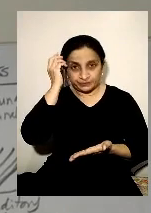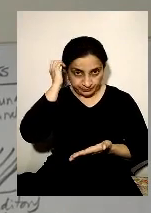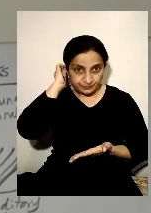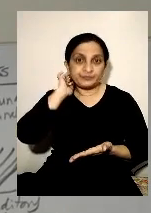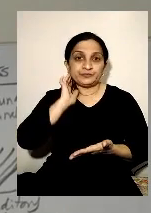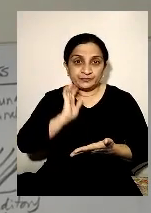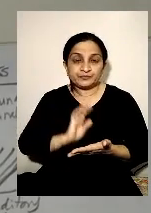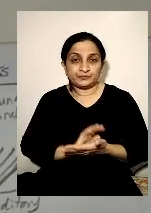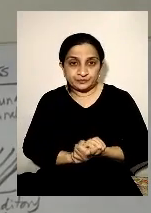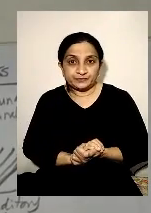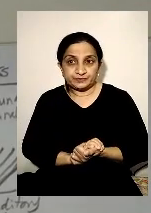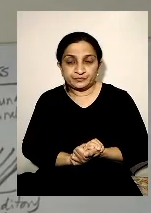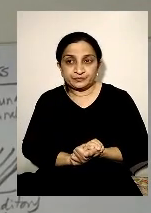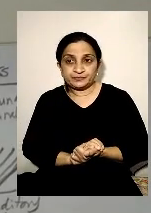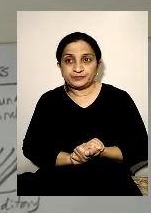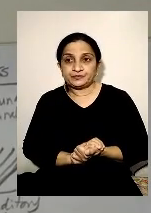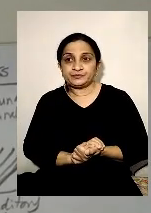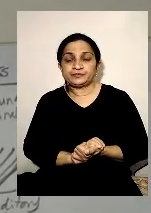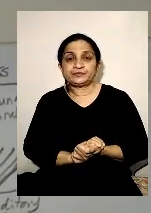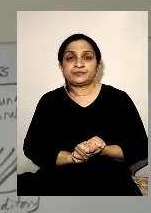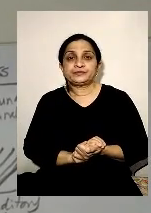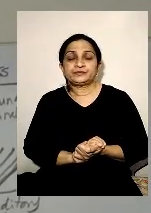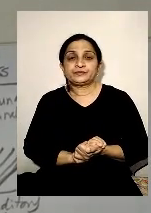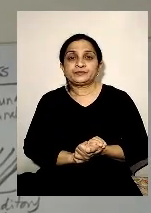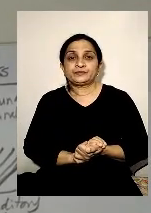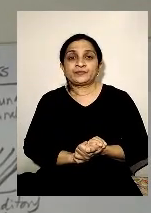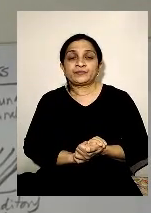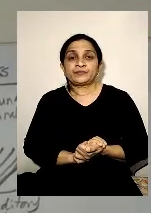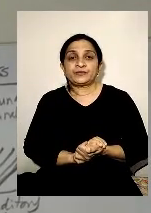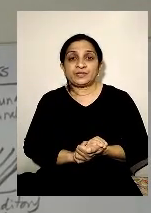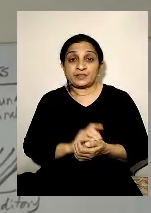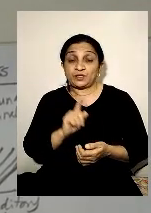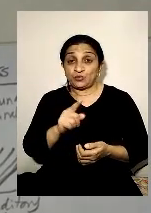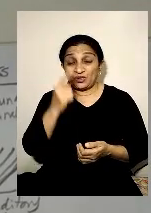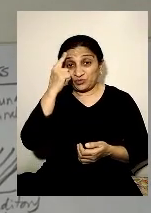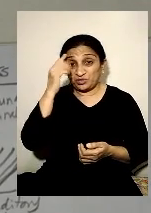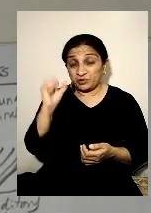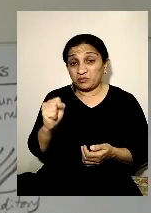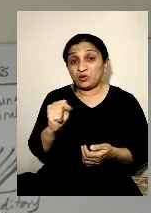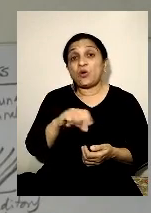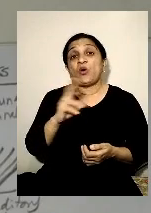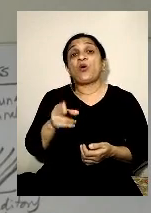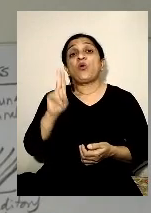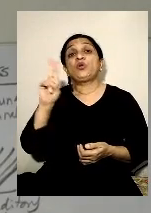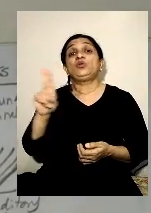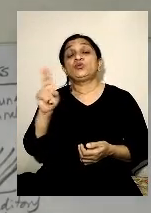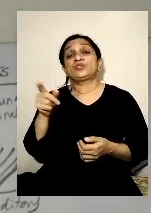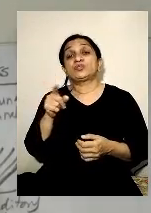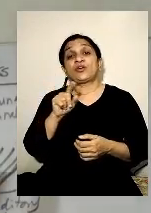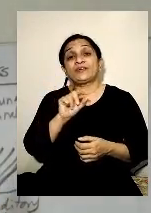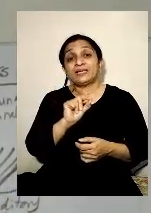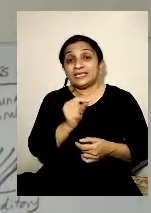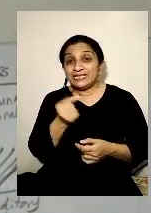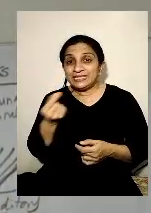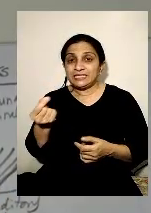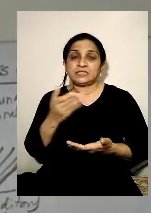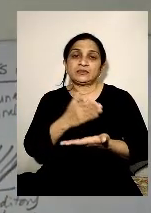name the parts also and remember all the functions of each of the part separately